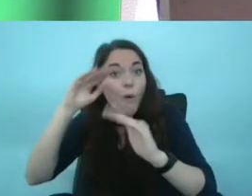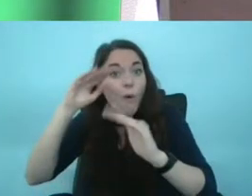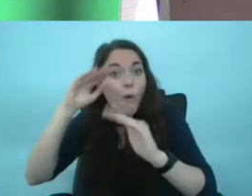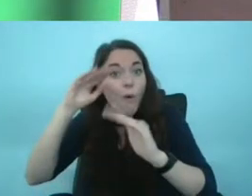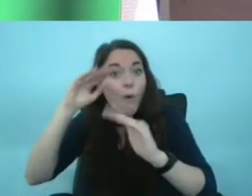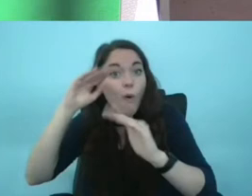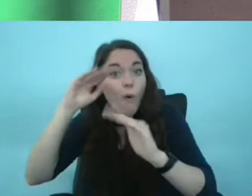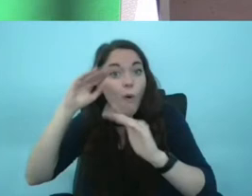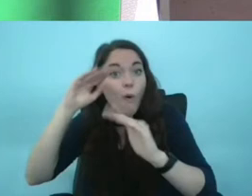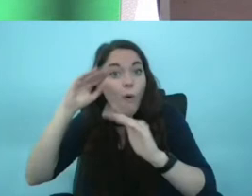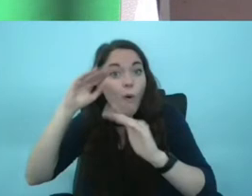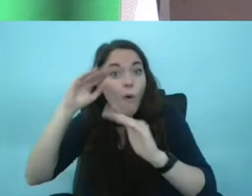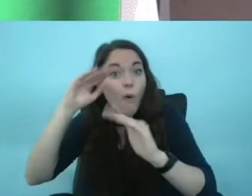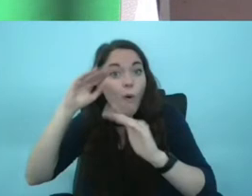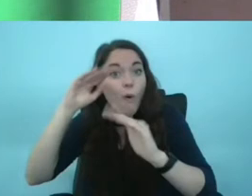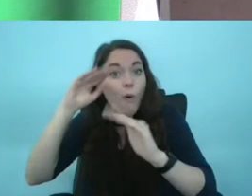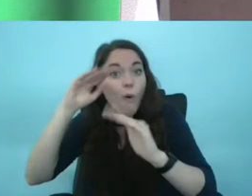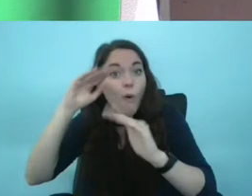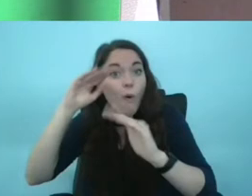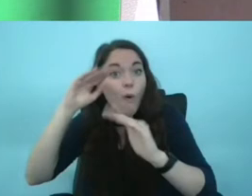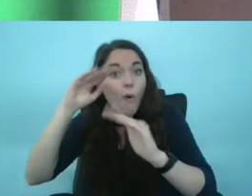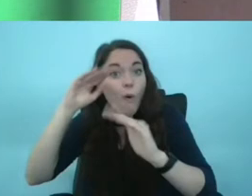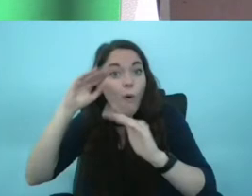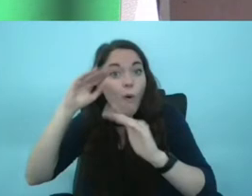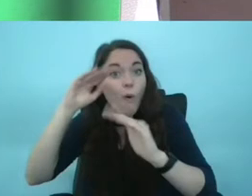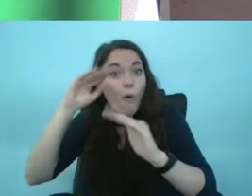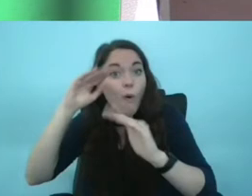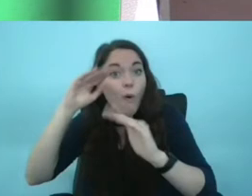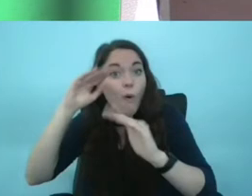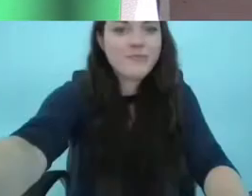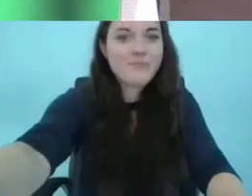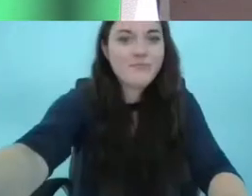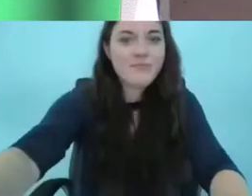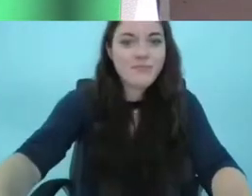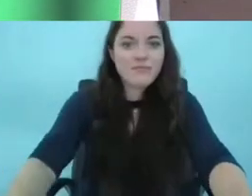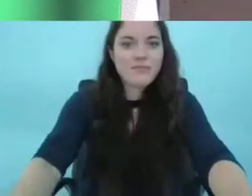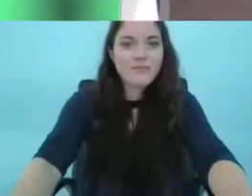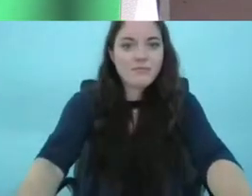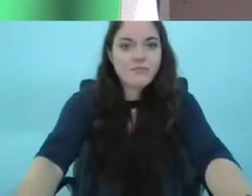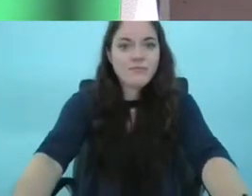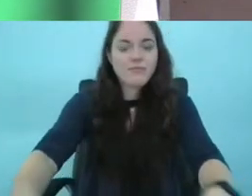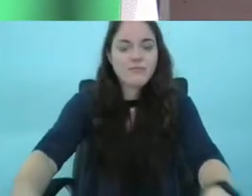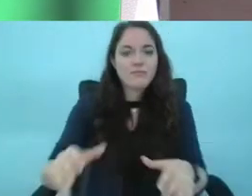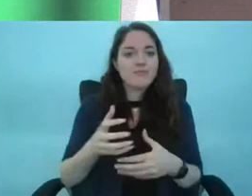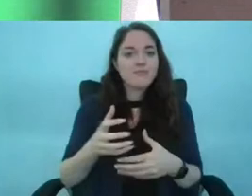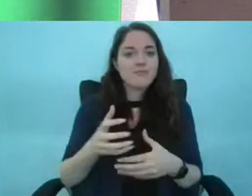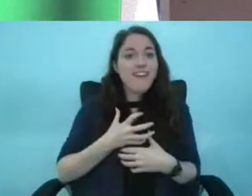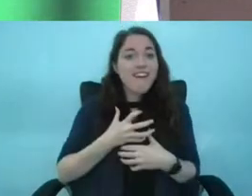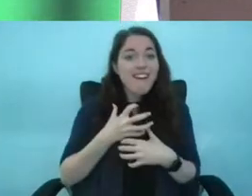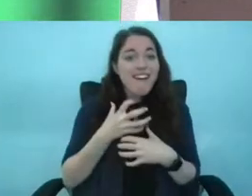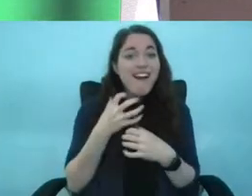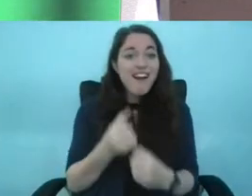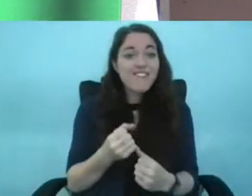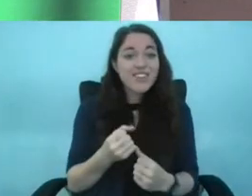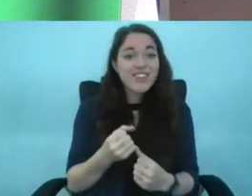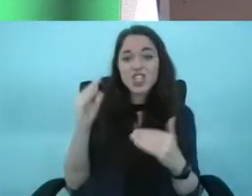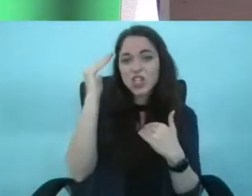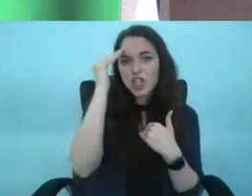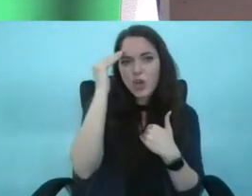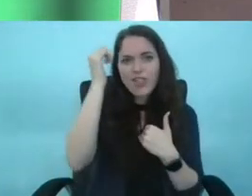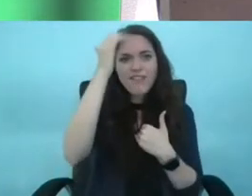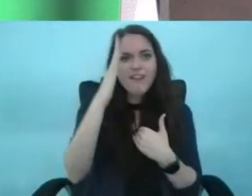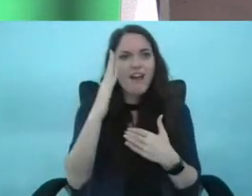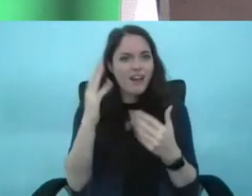Faith, that confident assurance that God is with us. There was a song